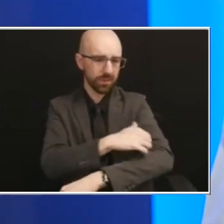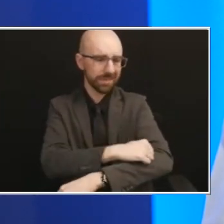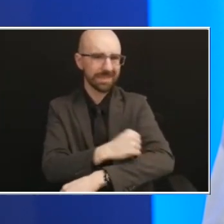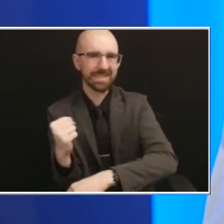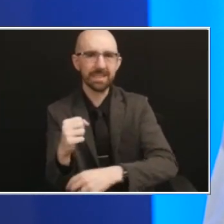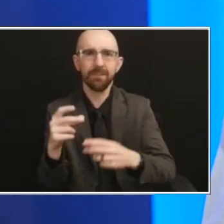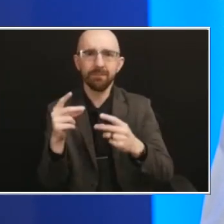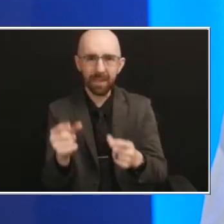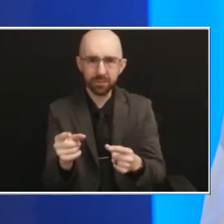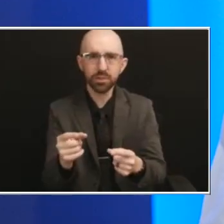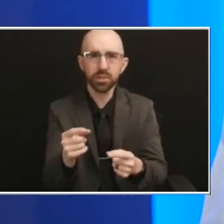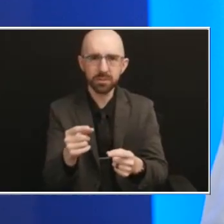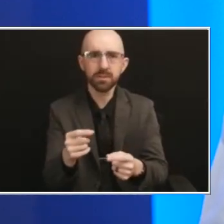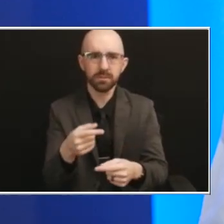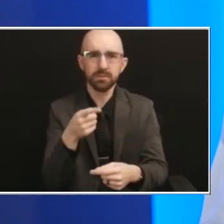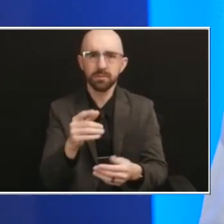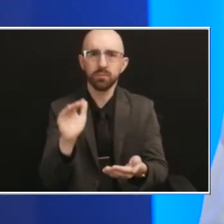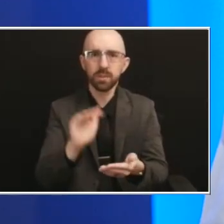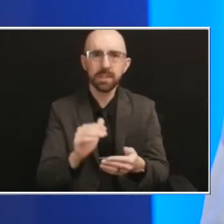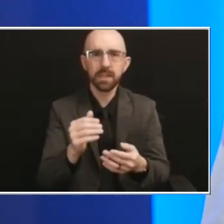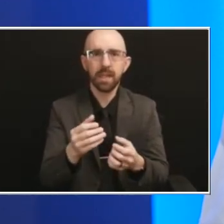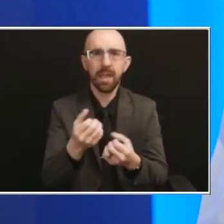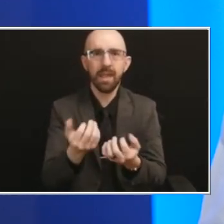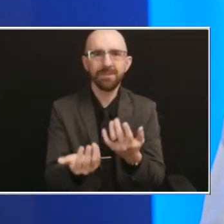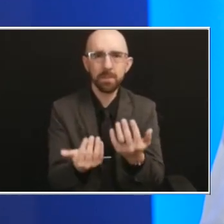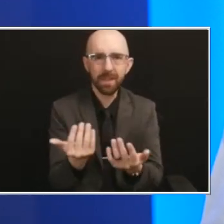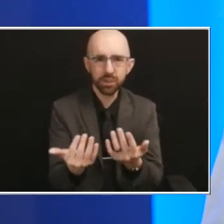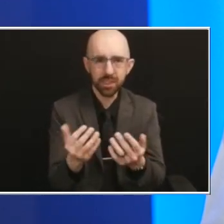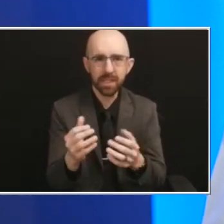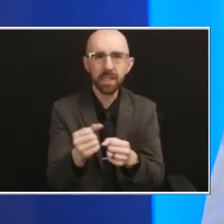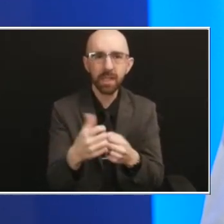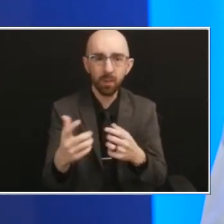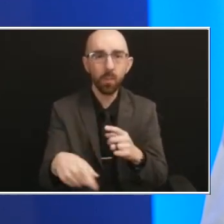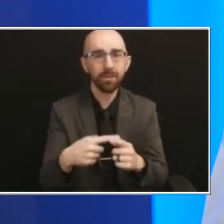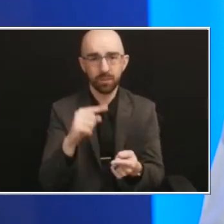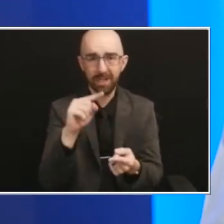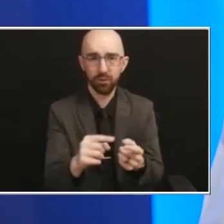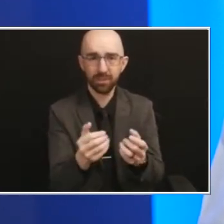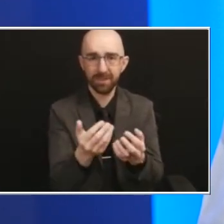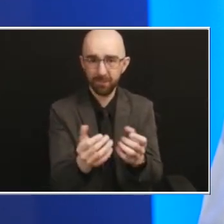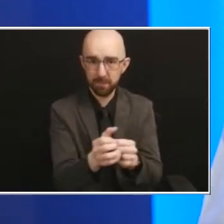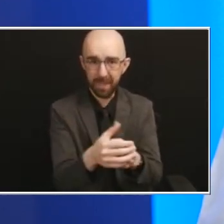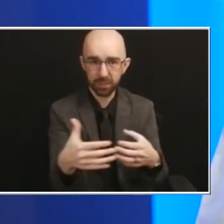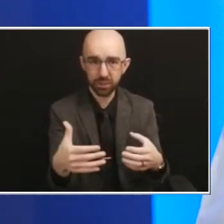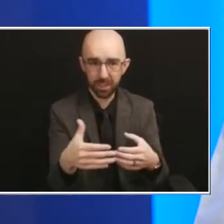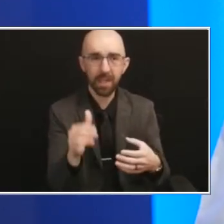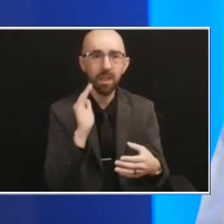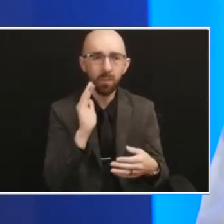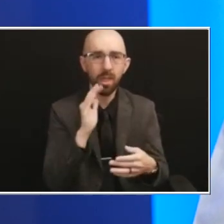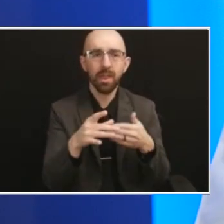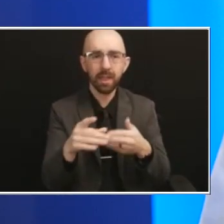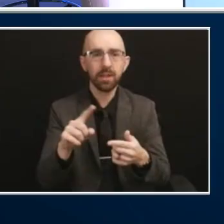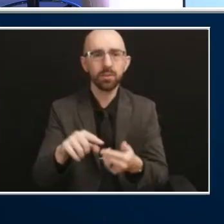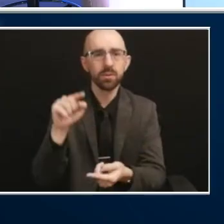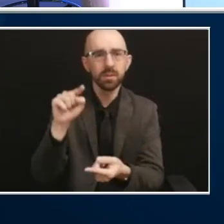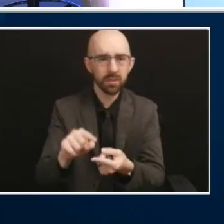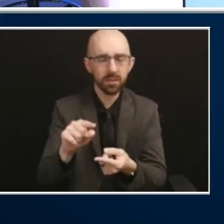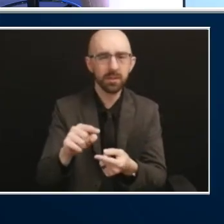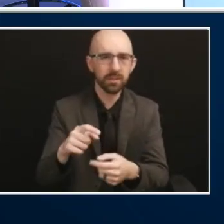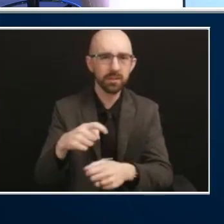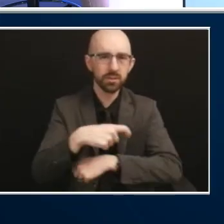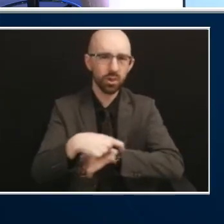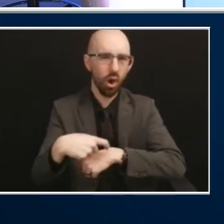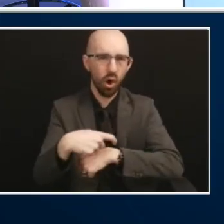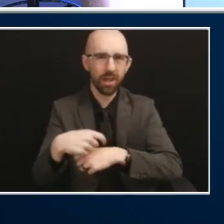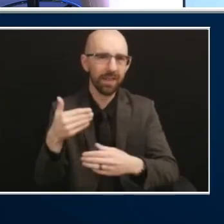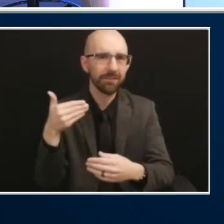decreases inflammation. And when you can decrease inflammation, we hope that that will lead to decreasing in future scarring. Ezra, how